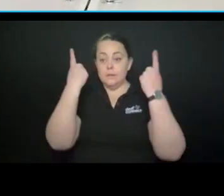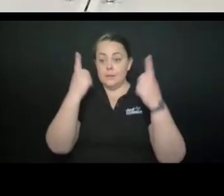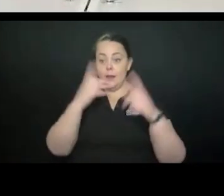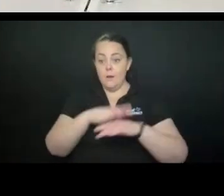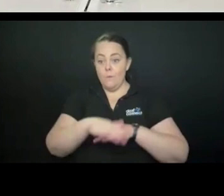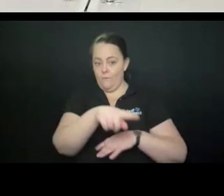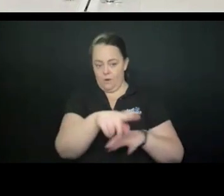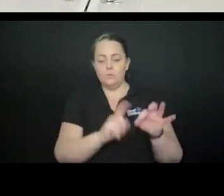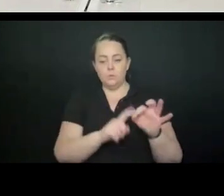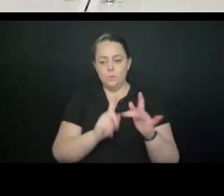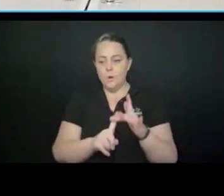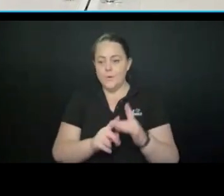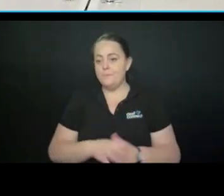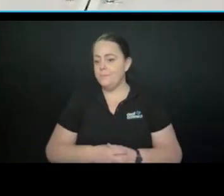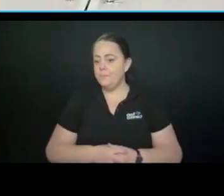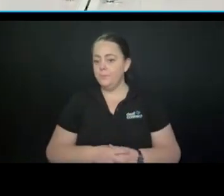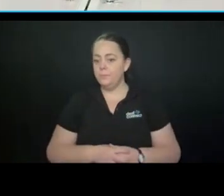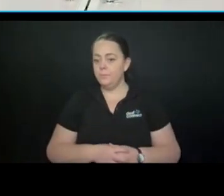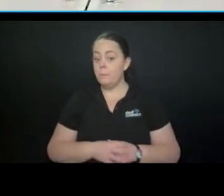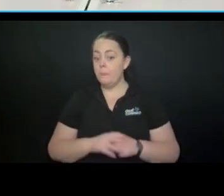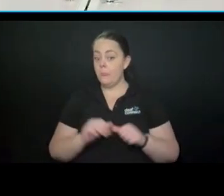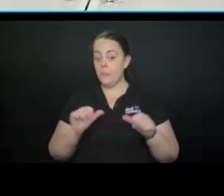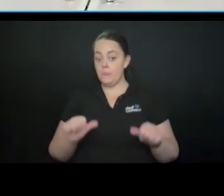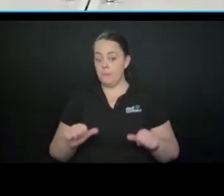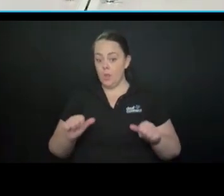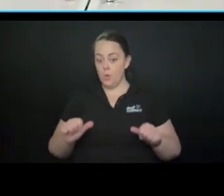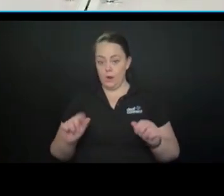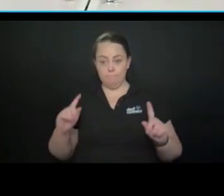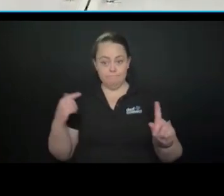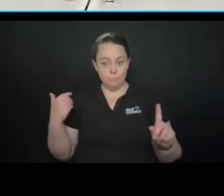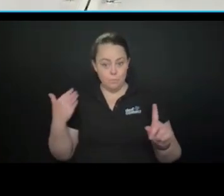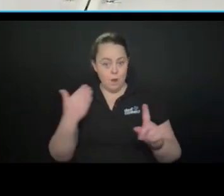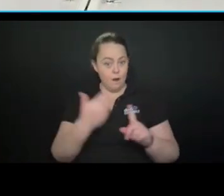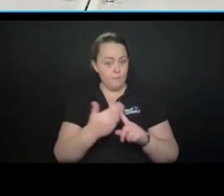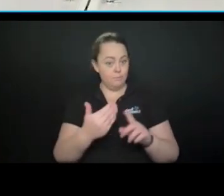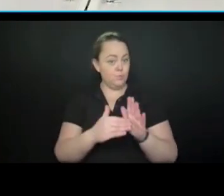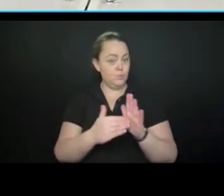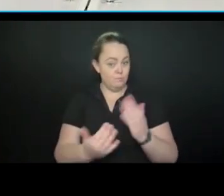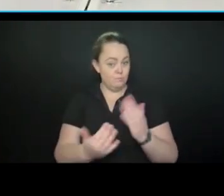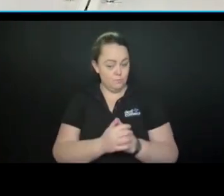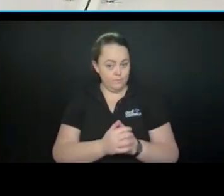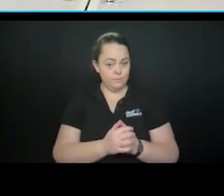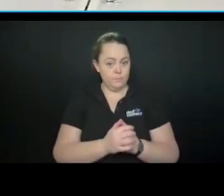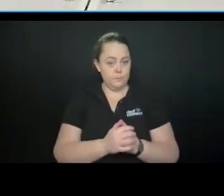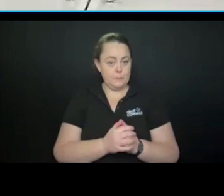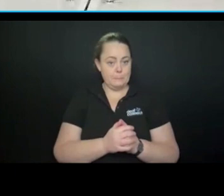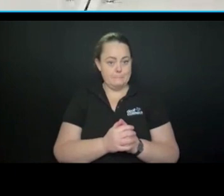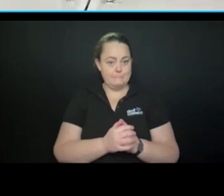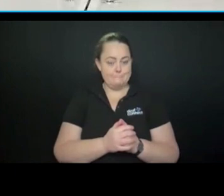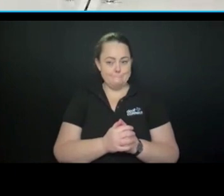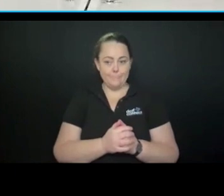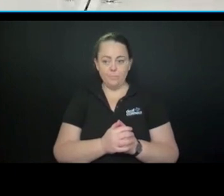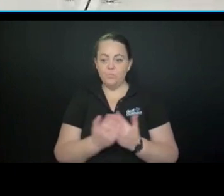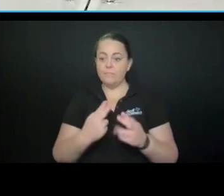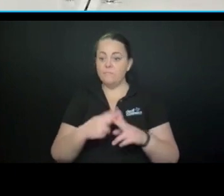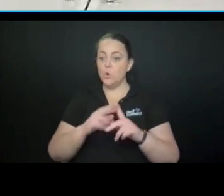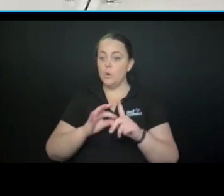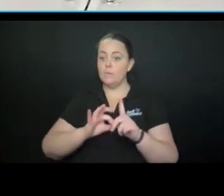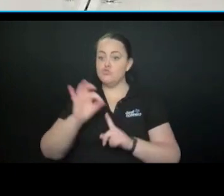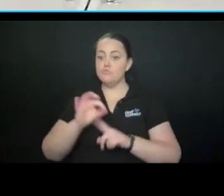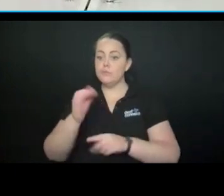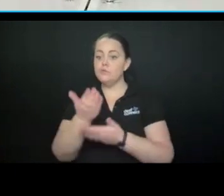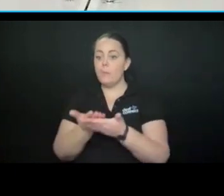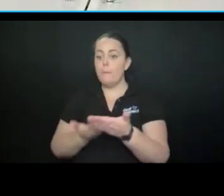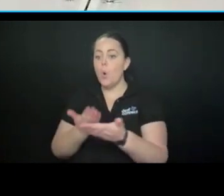All right, so that's, I guess, where we're currently up to, improvement reporting, the sneak peek of where we're heading with